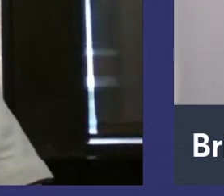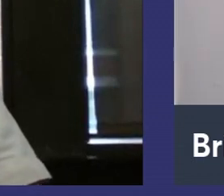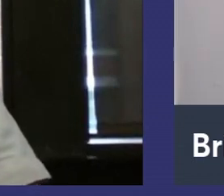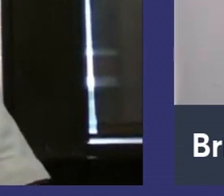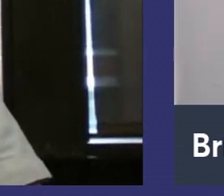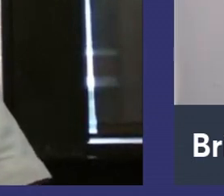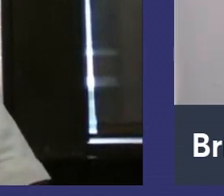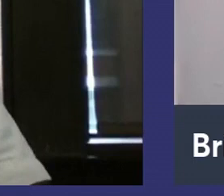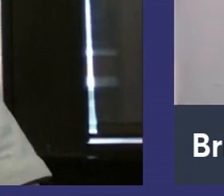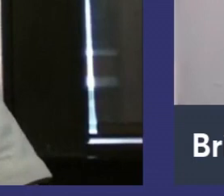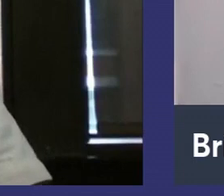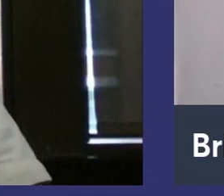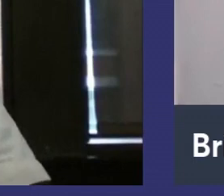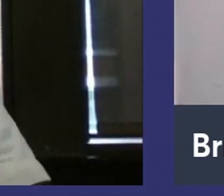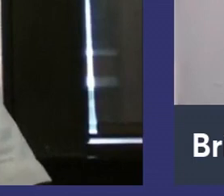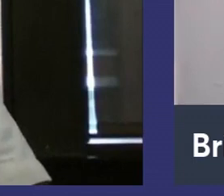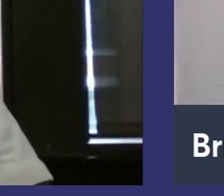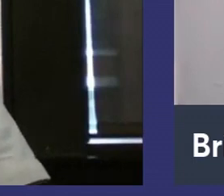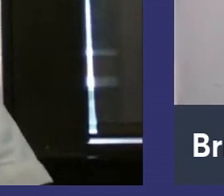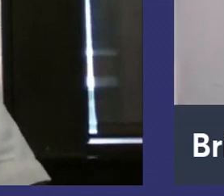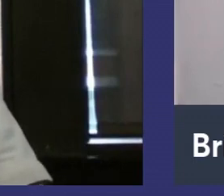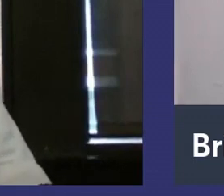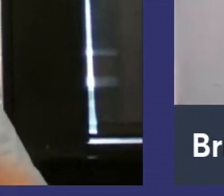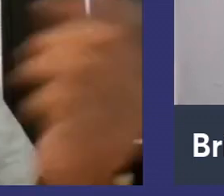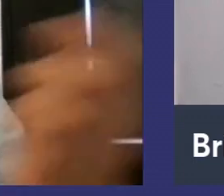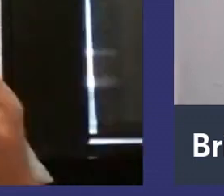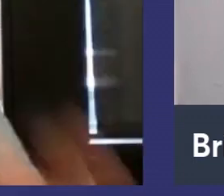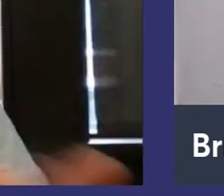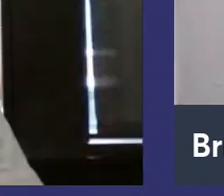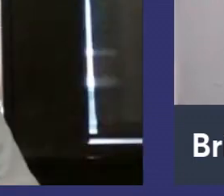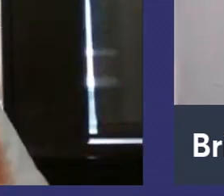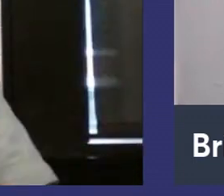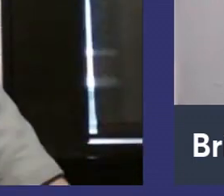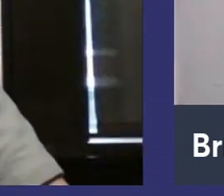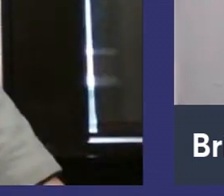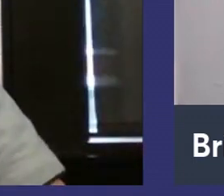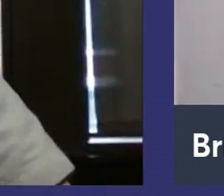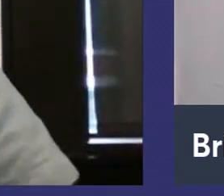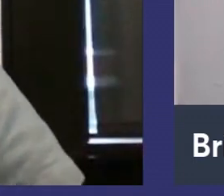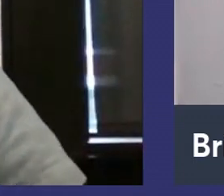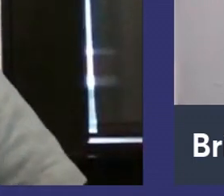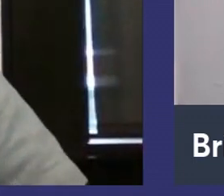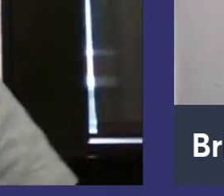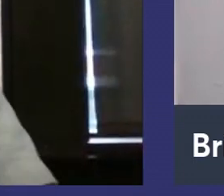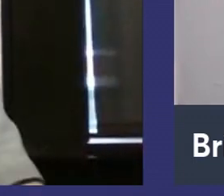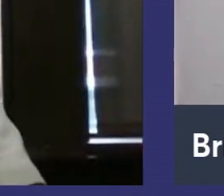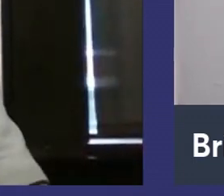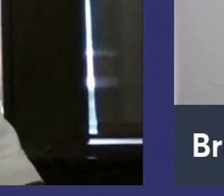key it has to be expired, it will delete the data from both memory and disk.